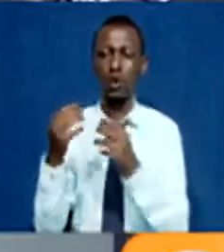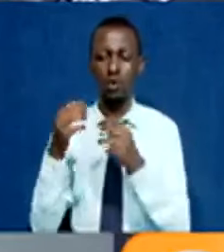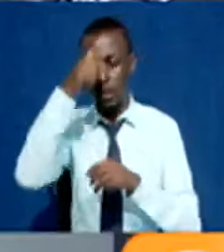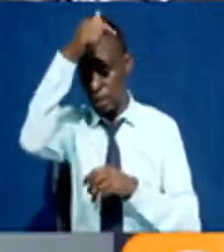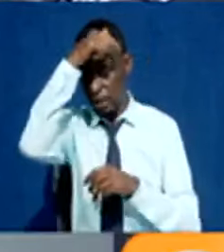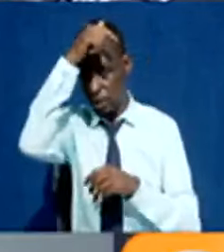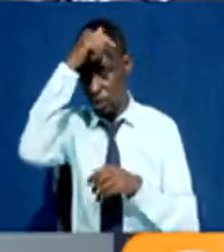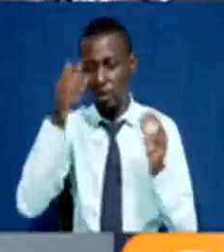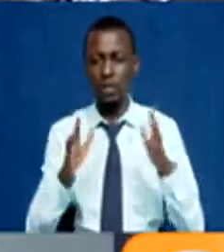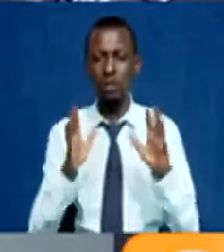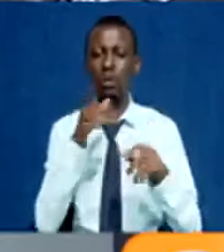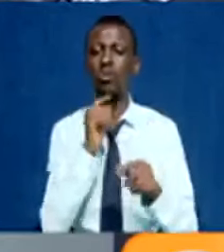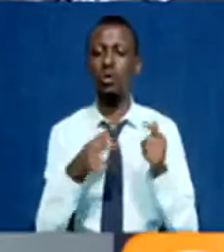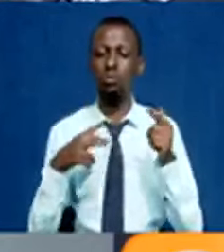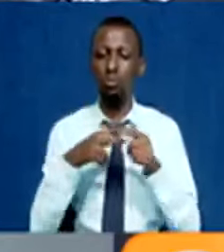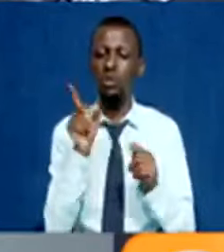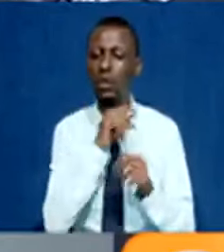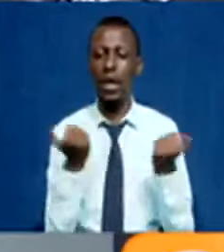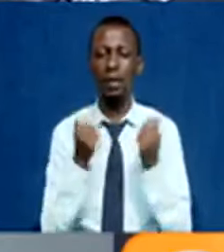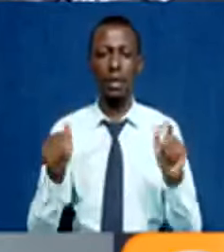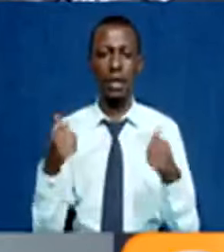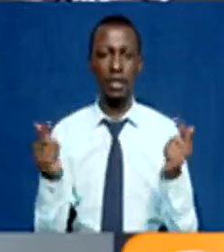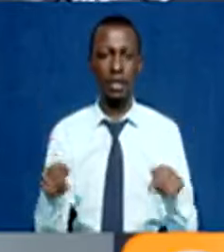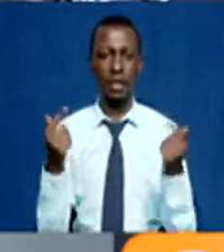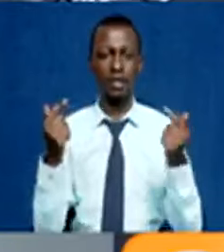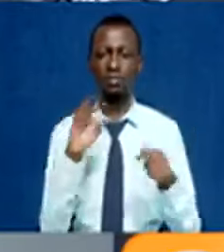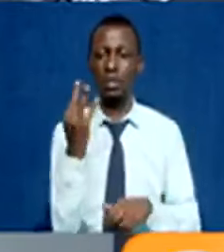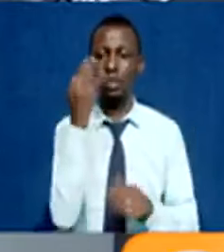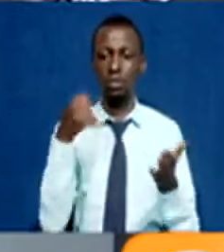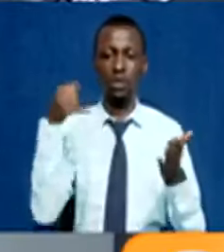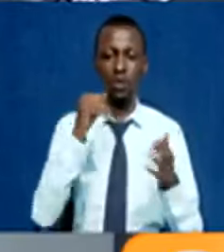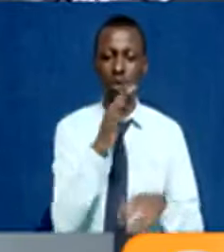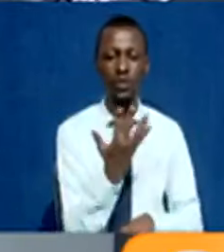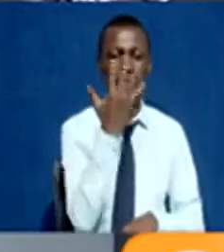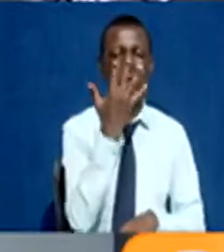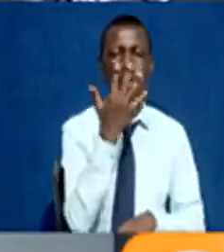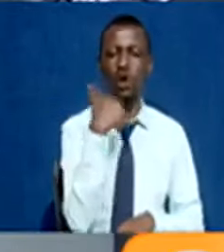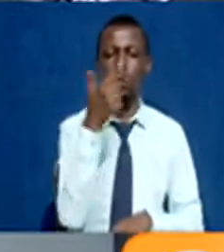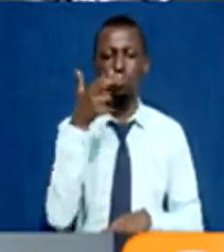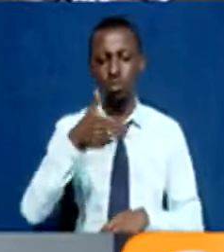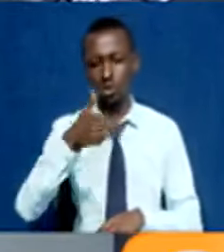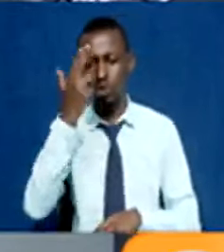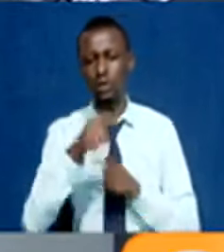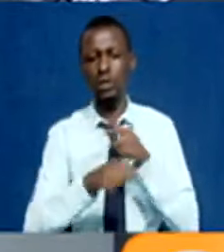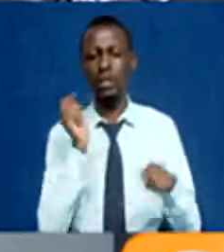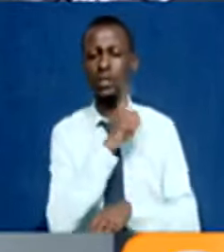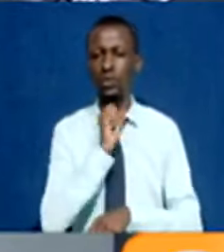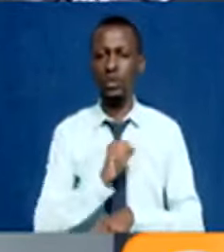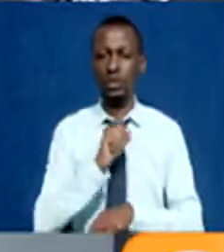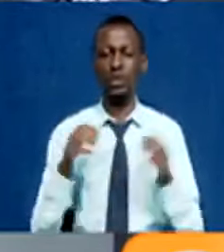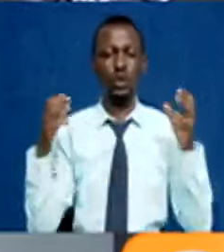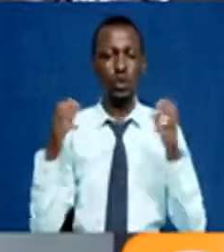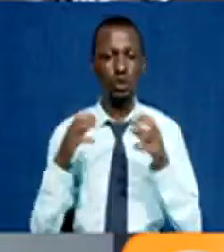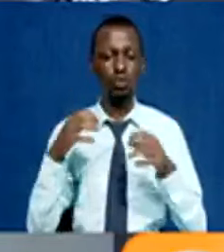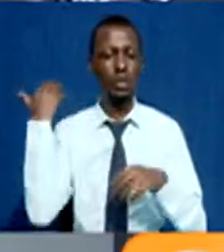ceremony of boys who are being ushered into manhood. The three are among five who have been shot dead by bandits in Baringo